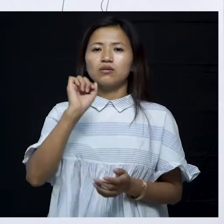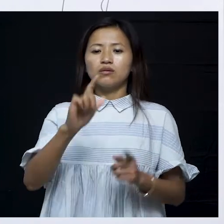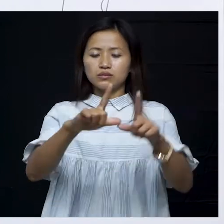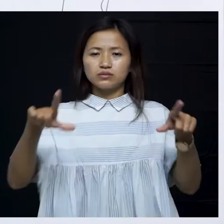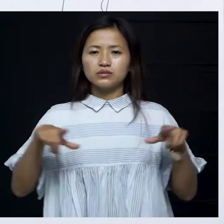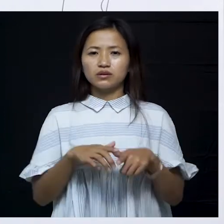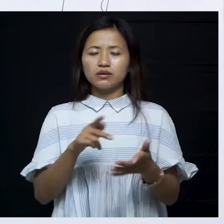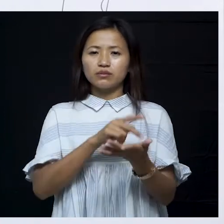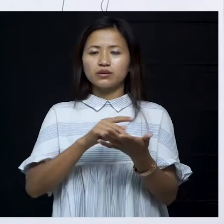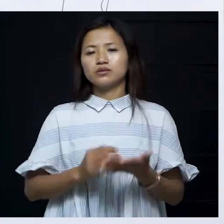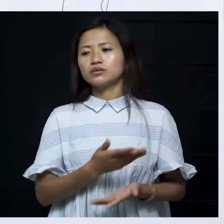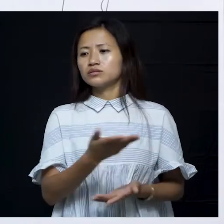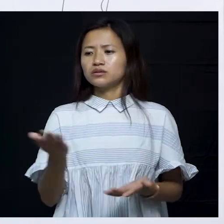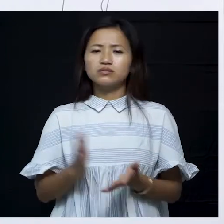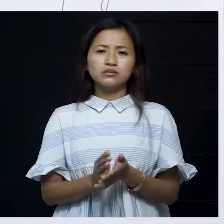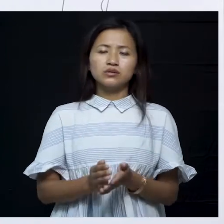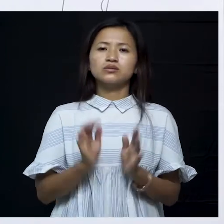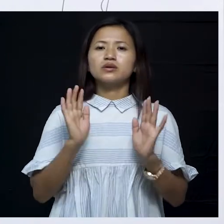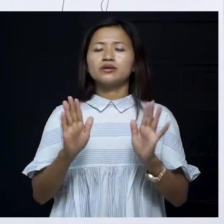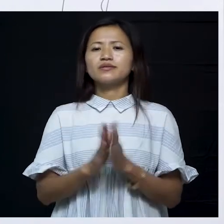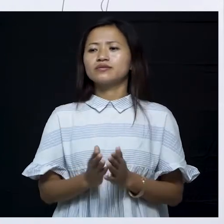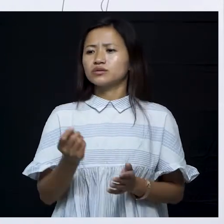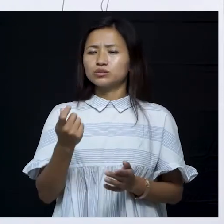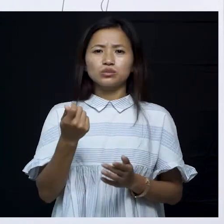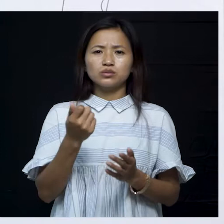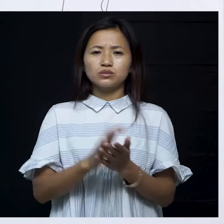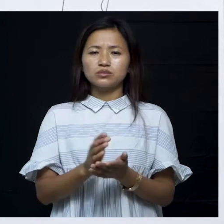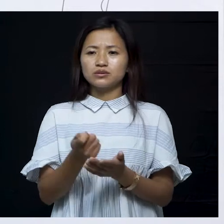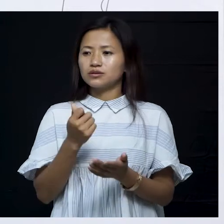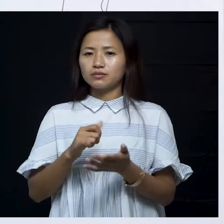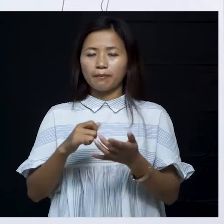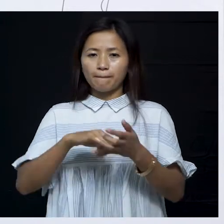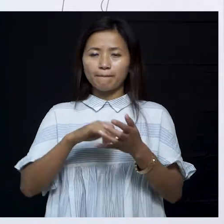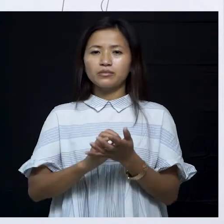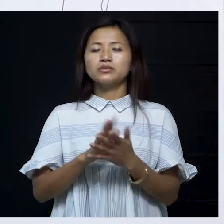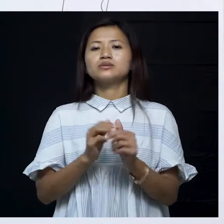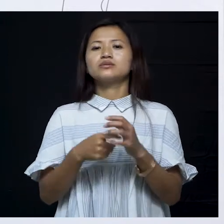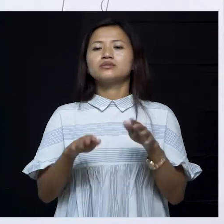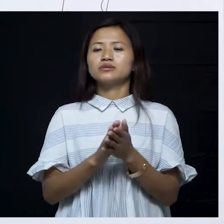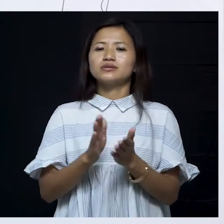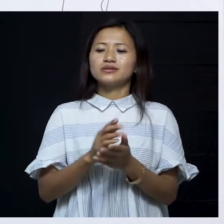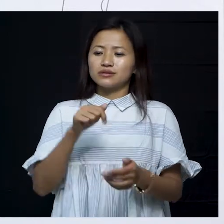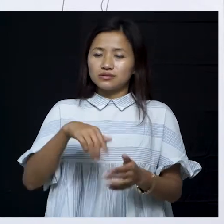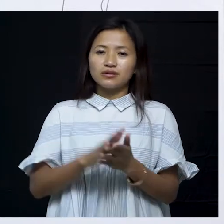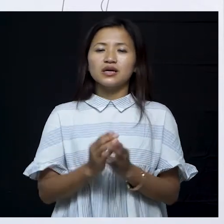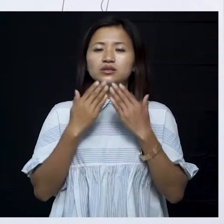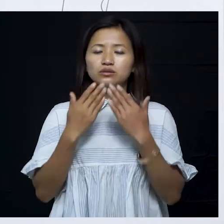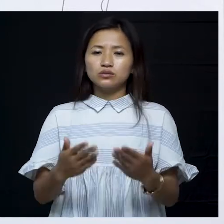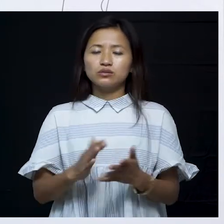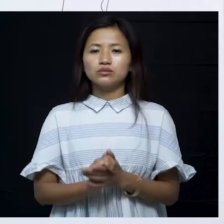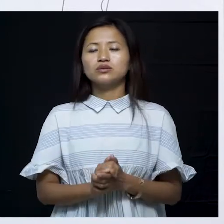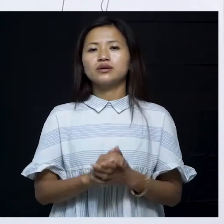And apart from that, they don't have any other sources to earn money, right? But when these factories were set up, when the schools were set